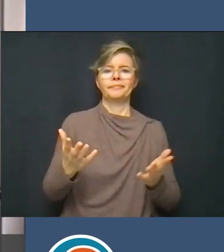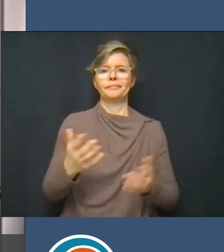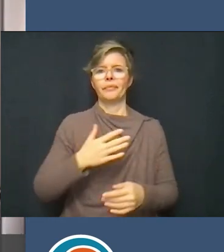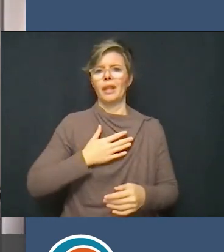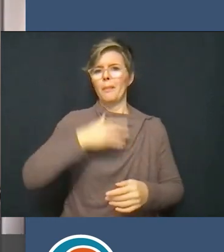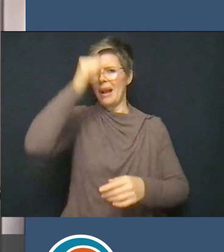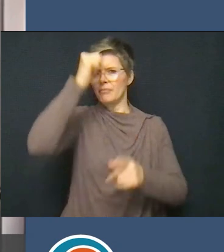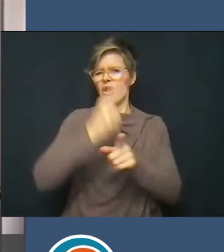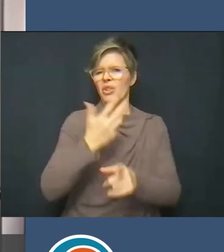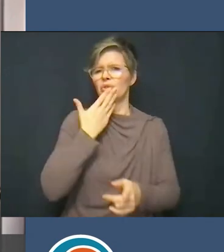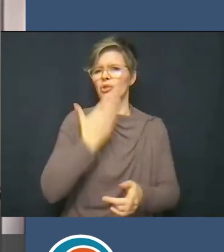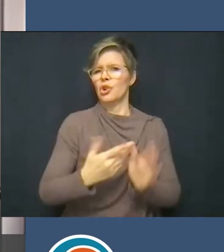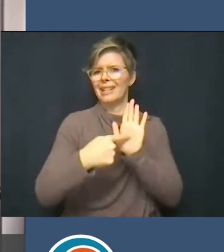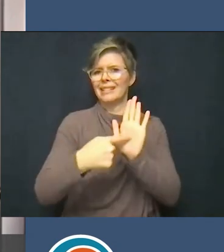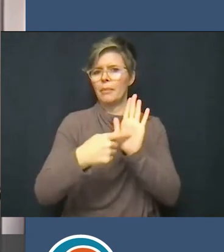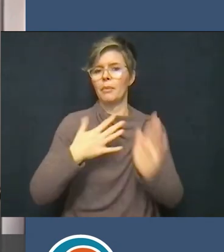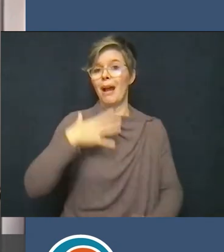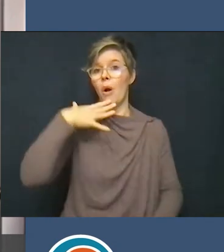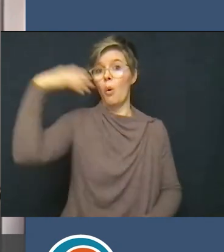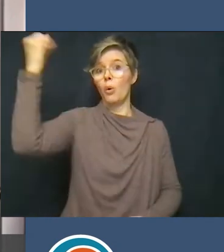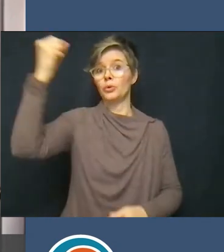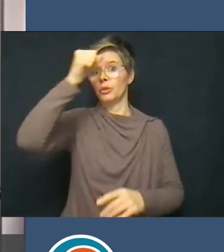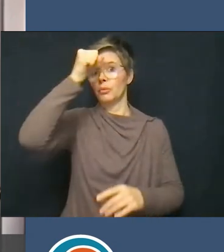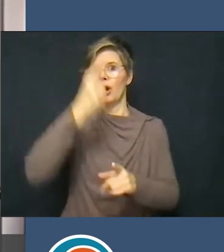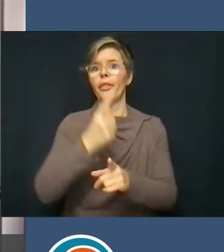as an example, my older brother.